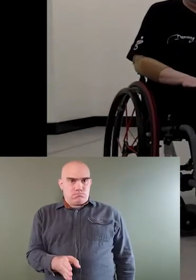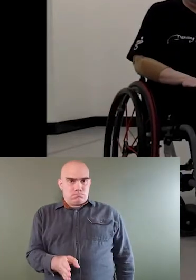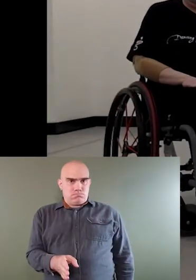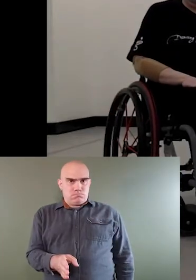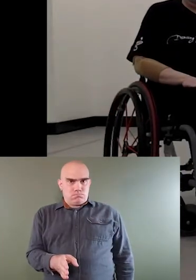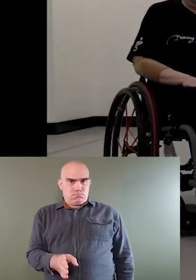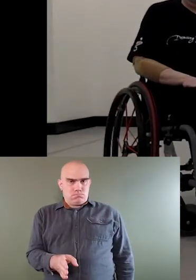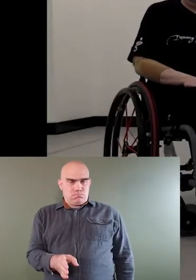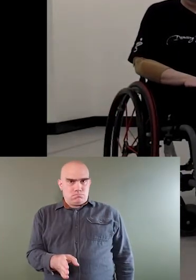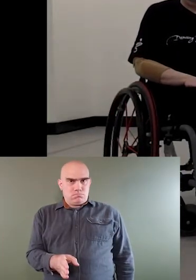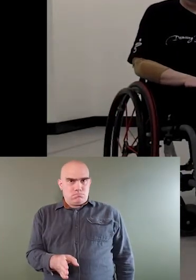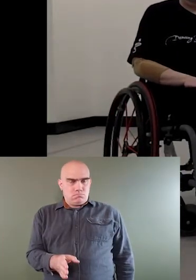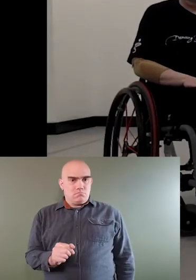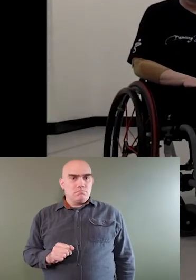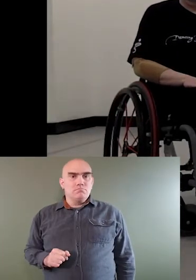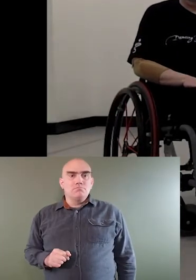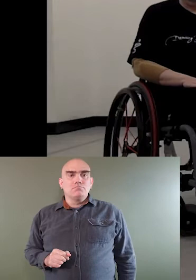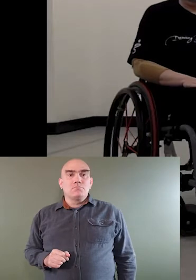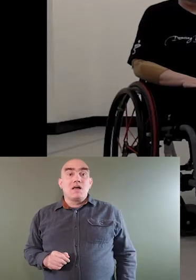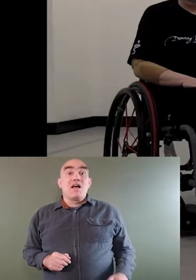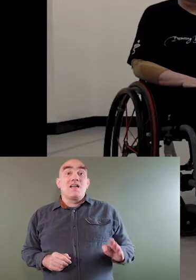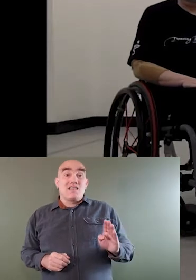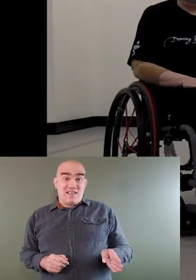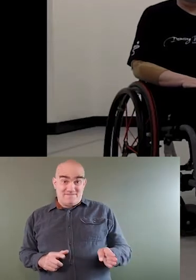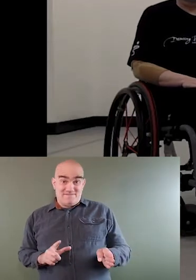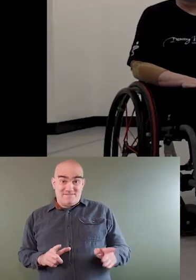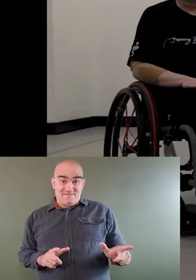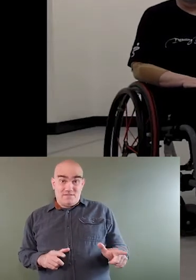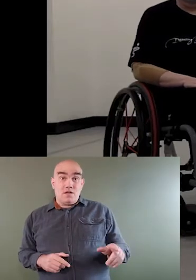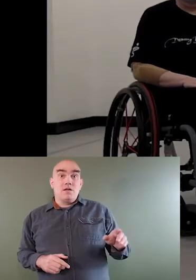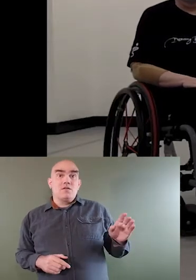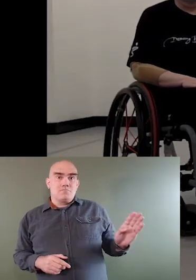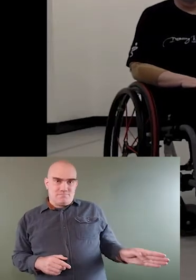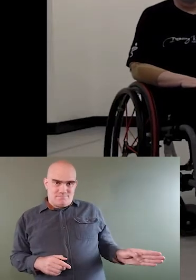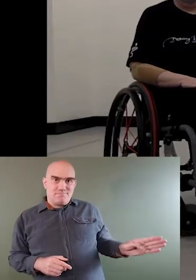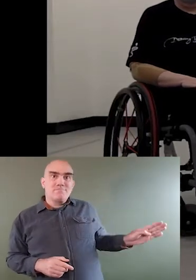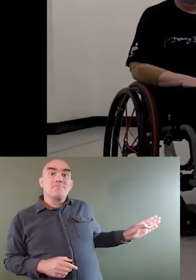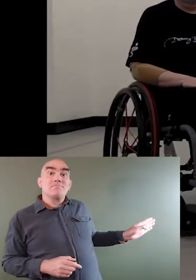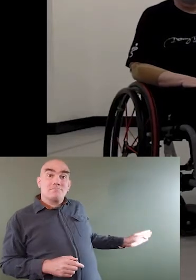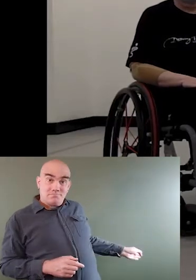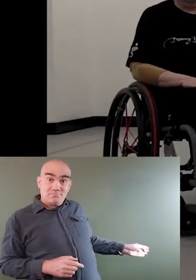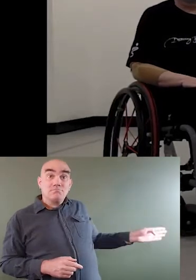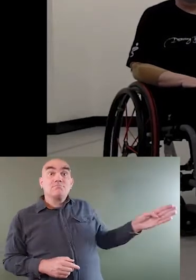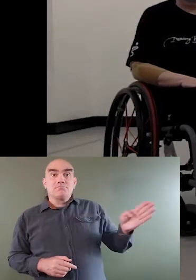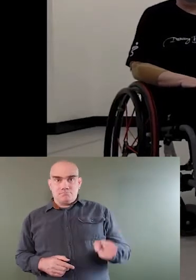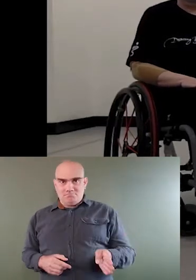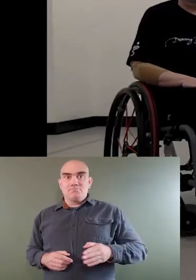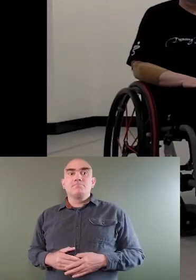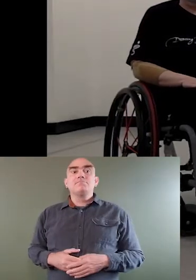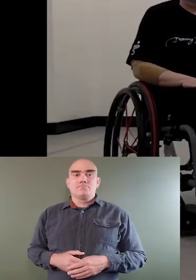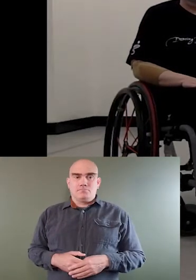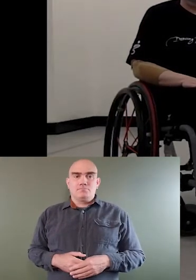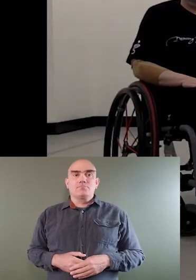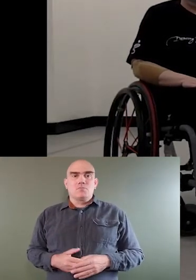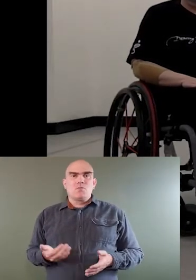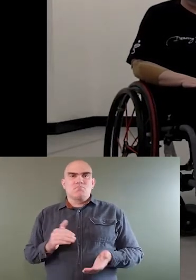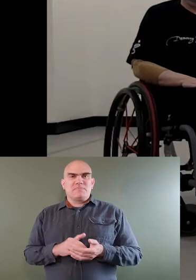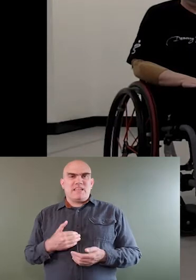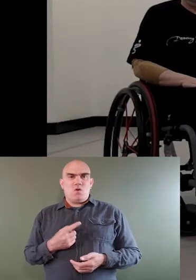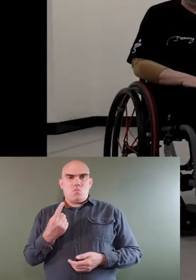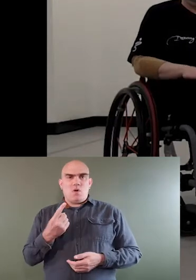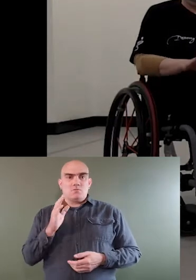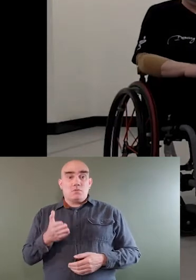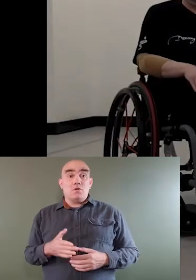our hands right away. Then left side, only front, side, back, neutral. We'll repeat our